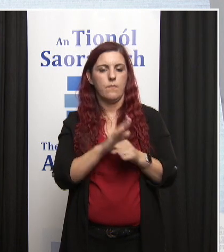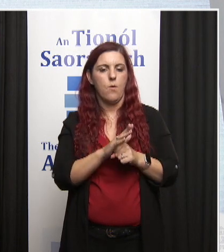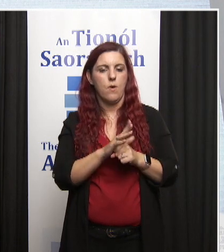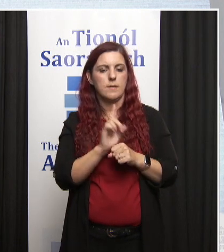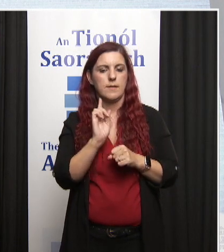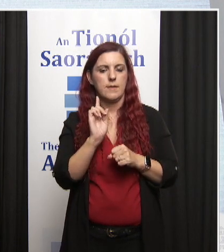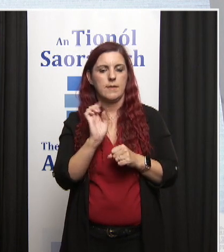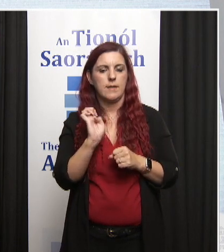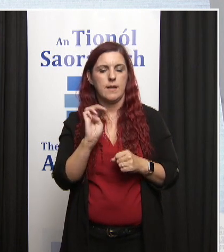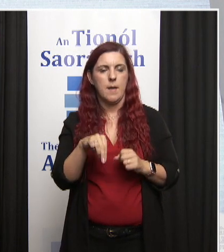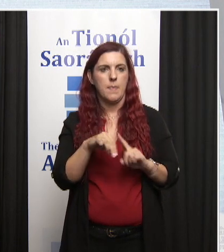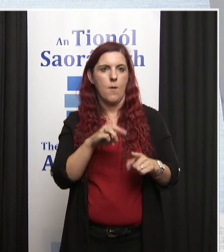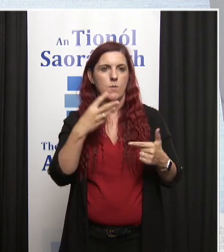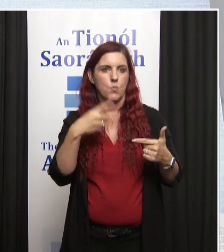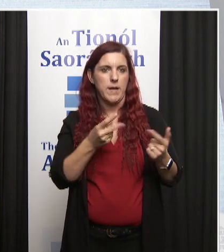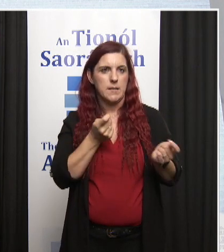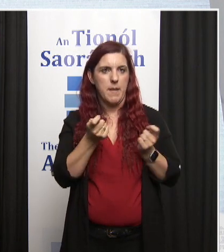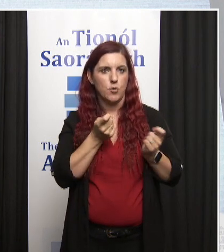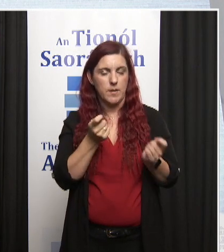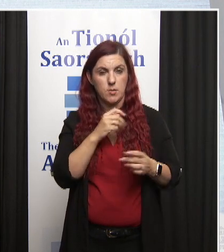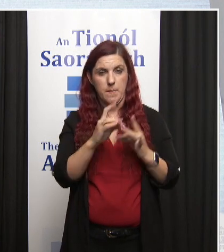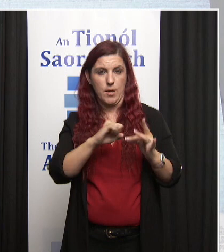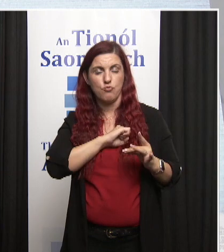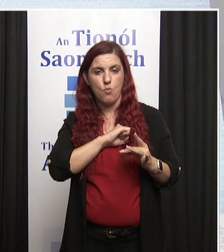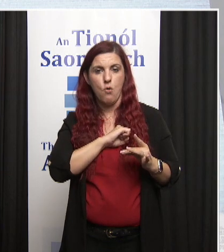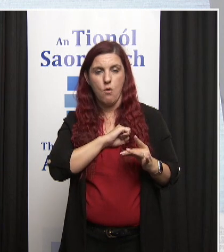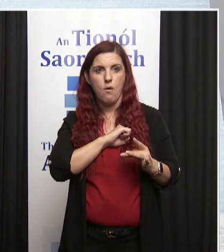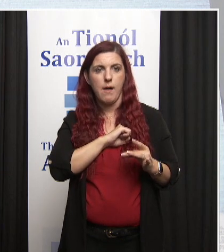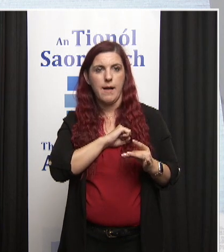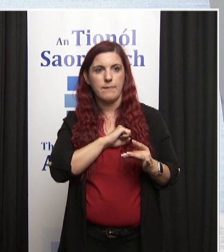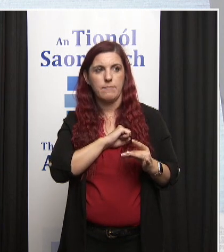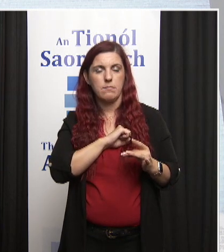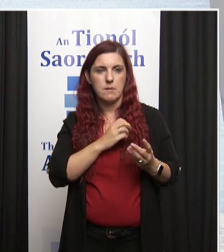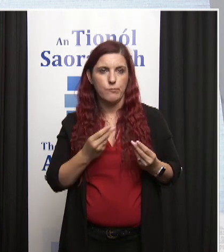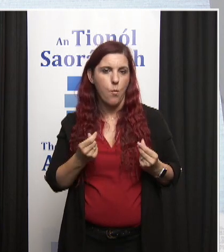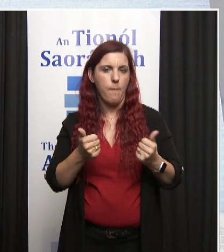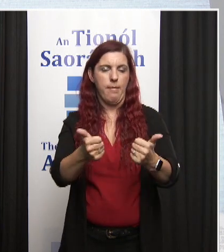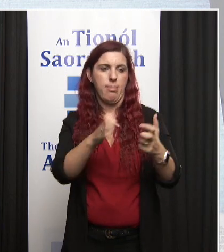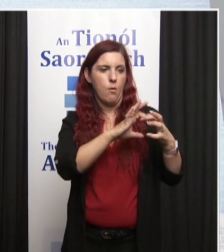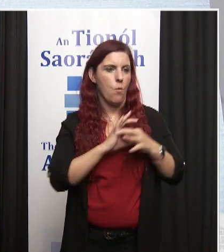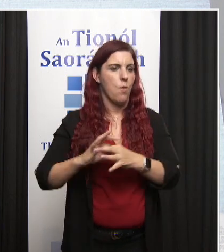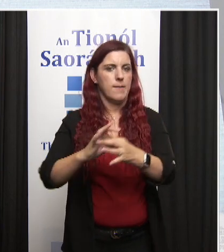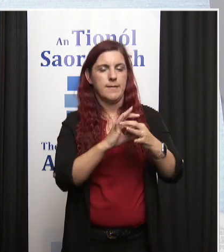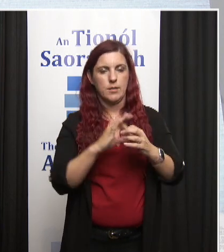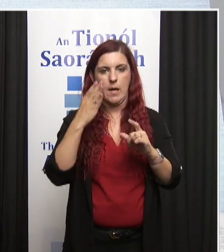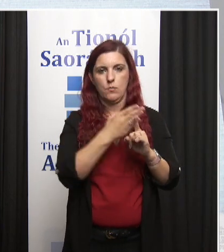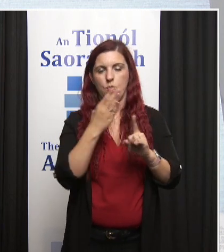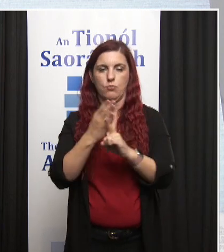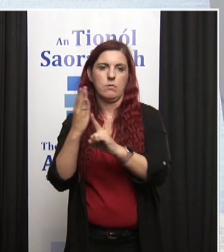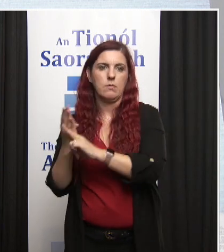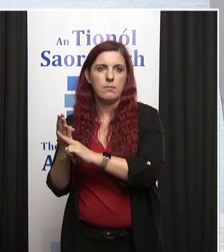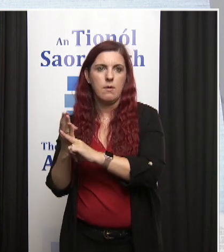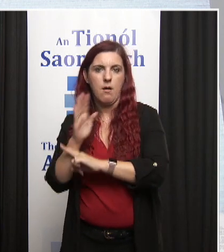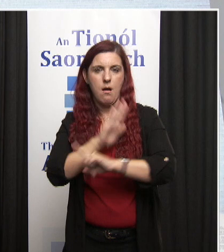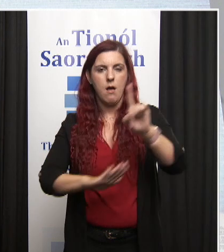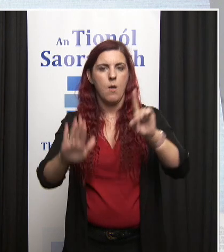waste management, to ensure that there is a streamlined and coordinated approach across the